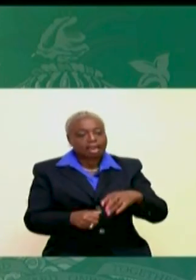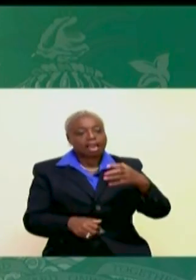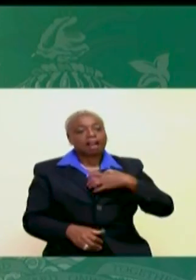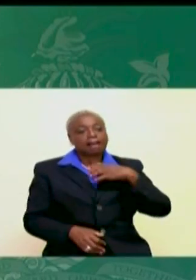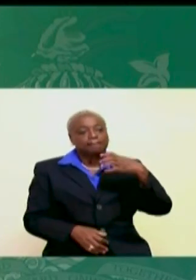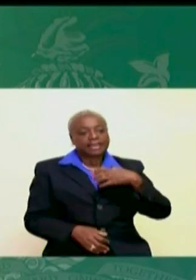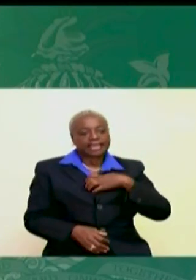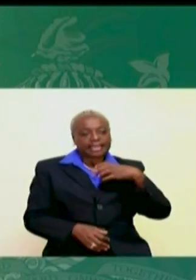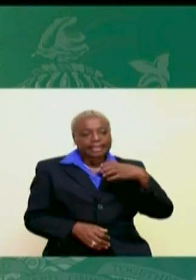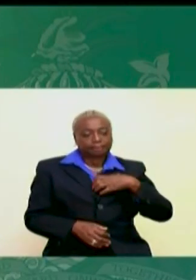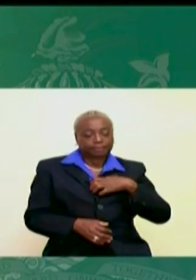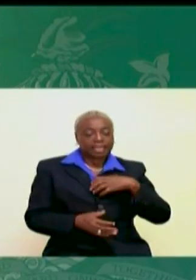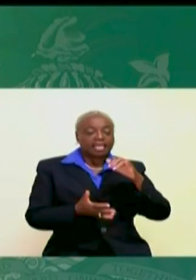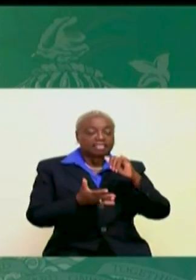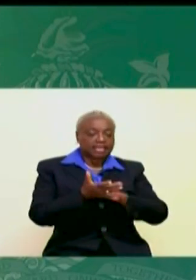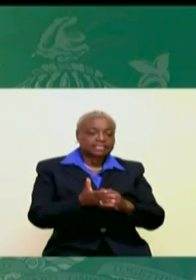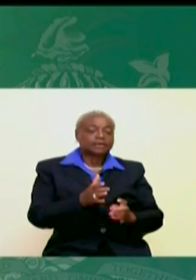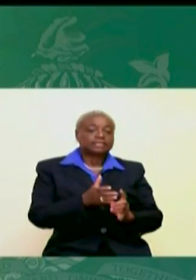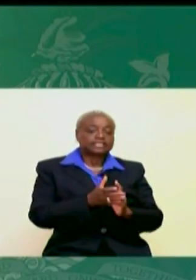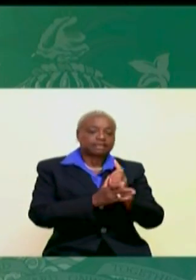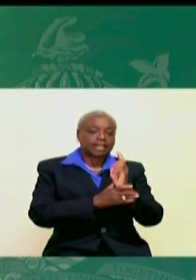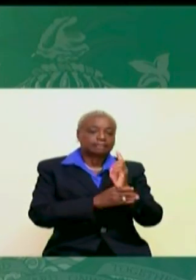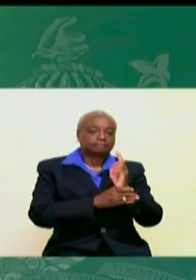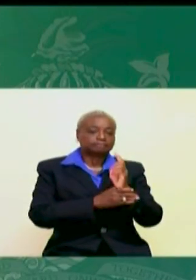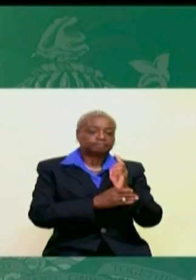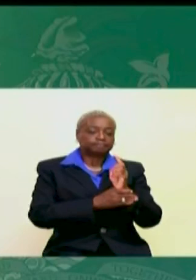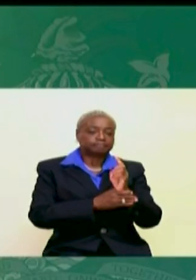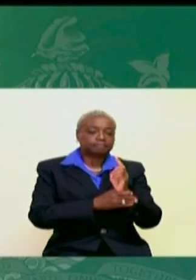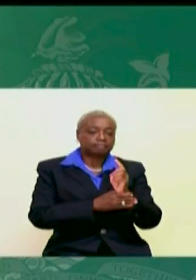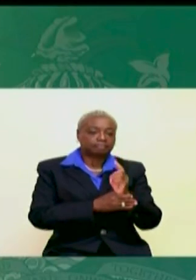That's how it developed, Madam Speaker.